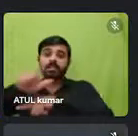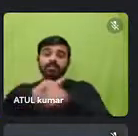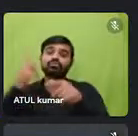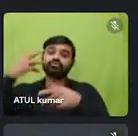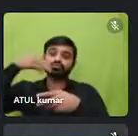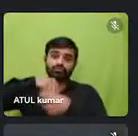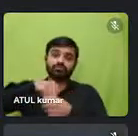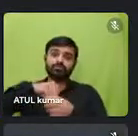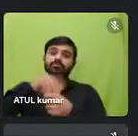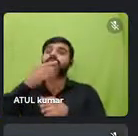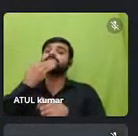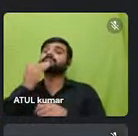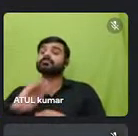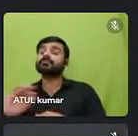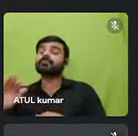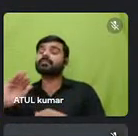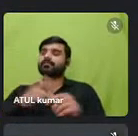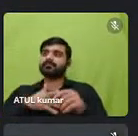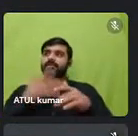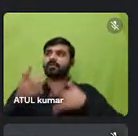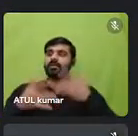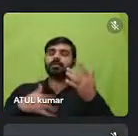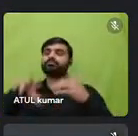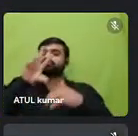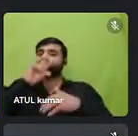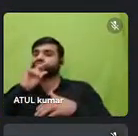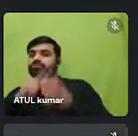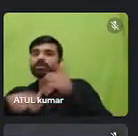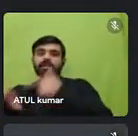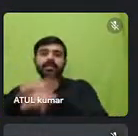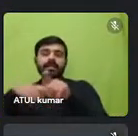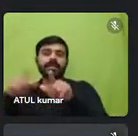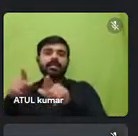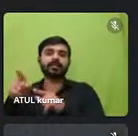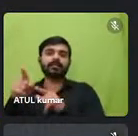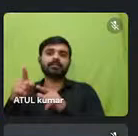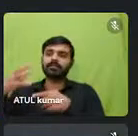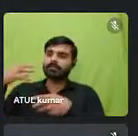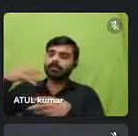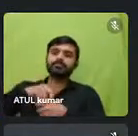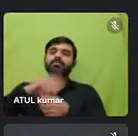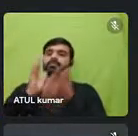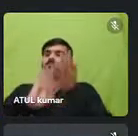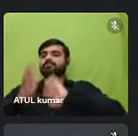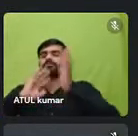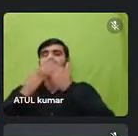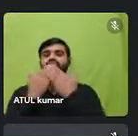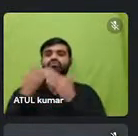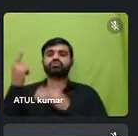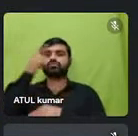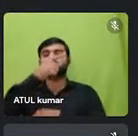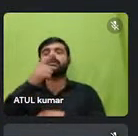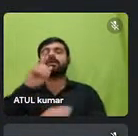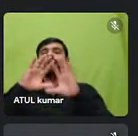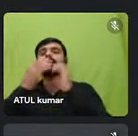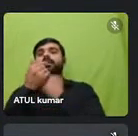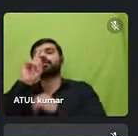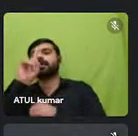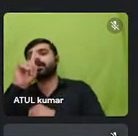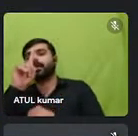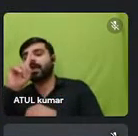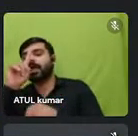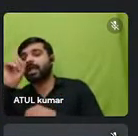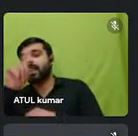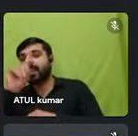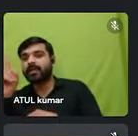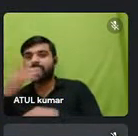language. If a child fails to learn spoken language and is then sent to a signing school at age 11, it's too late. They